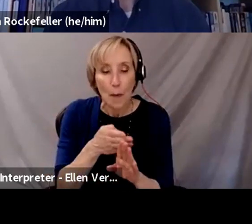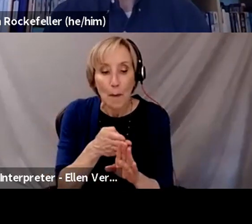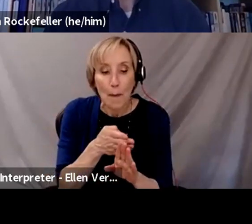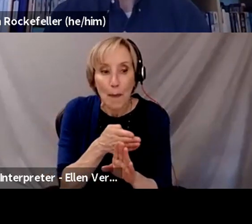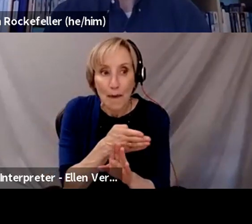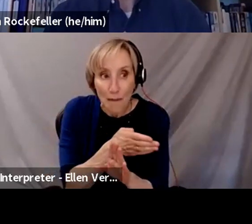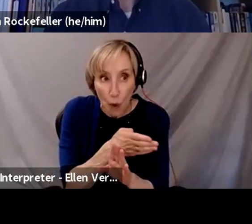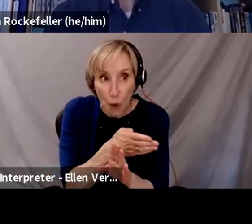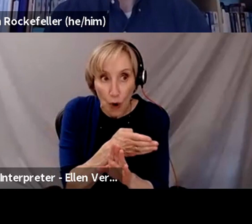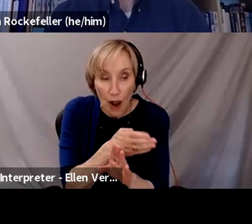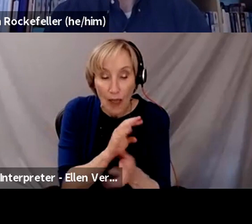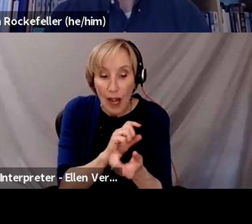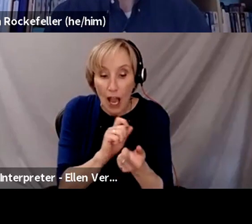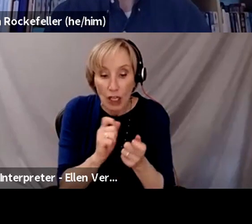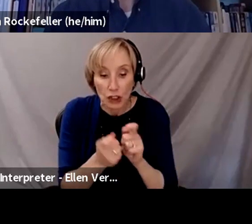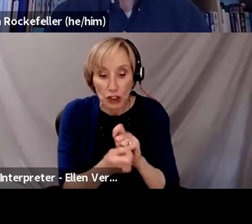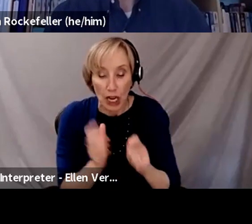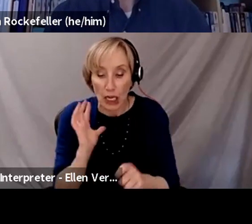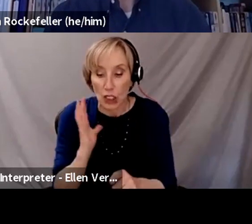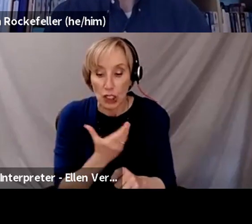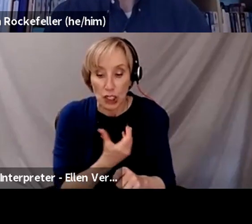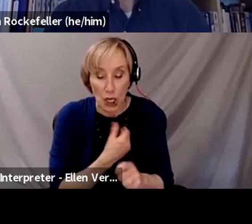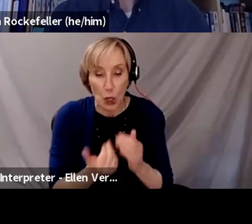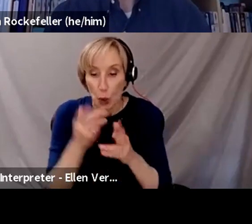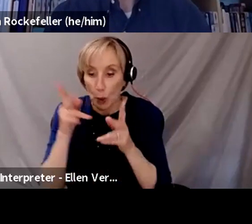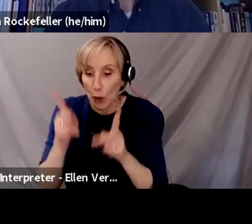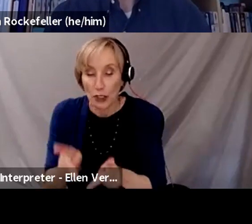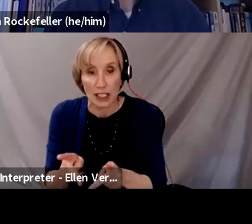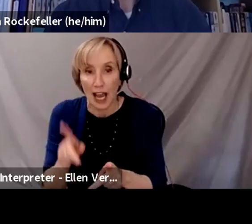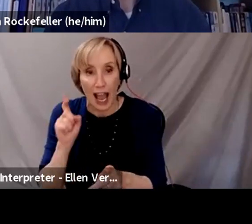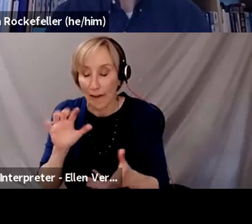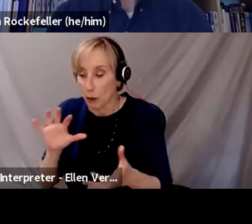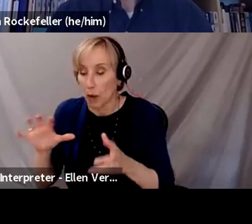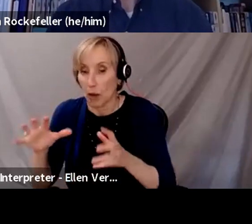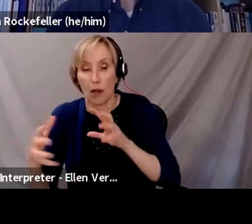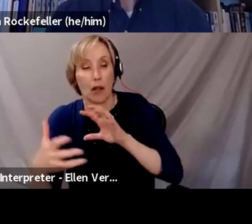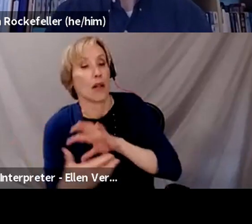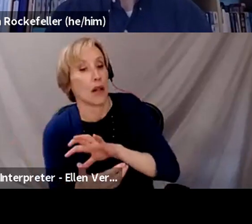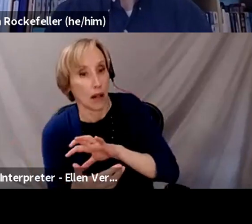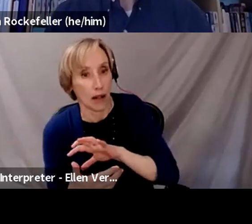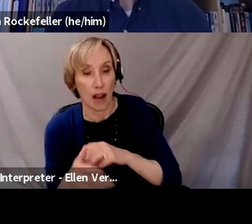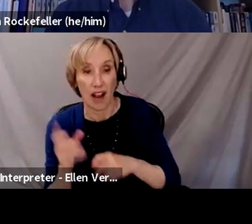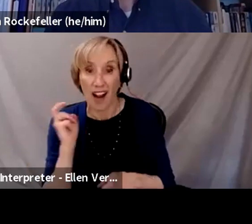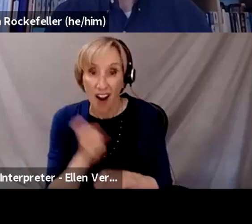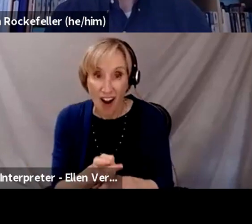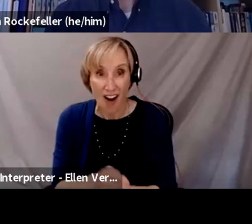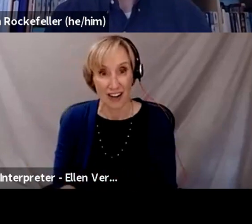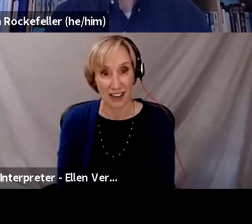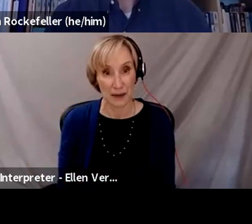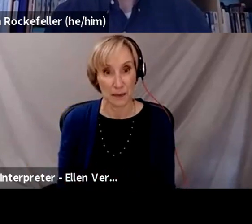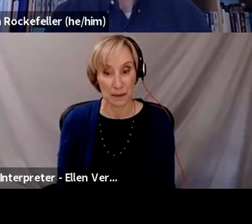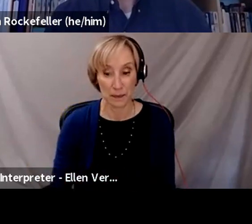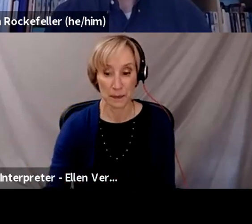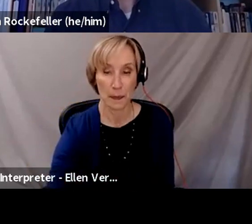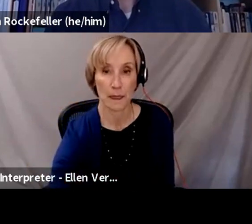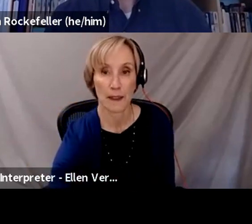person that I'm trying to be. And so it feels like right now, like as someone in this particular situation,